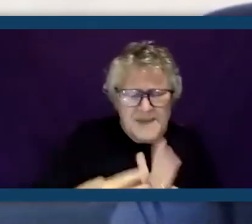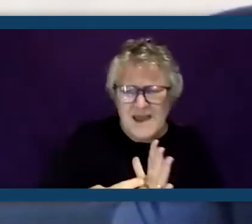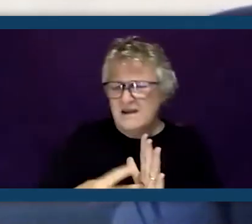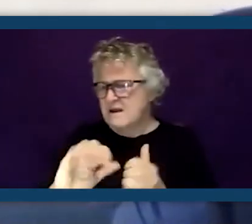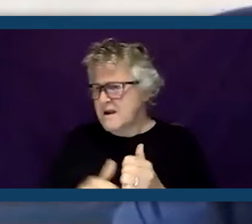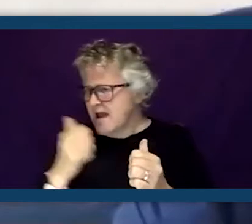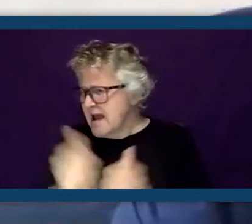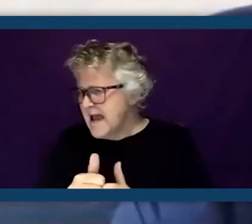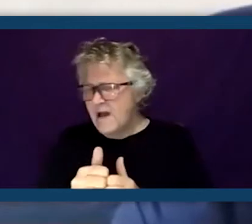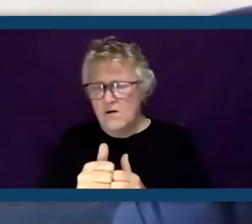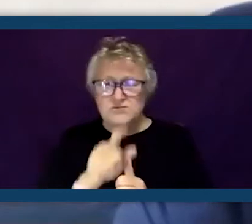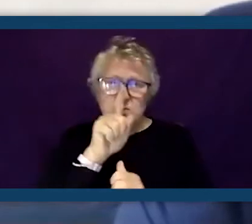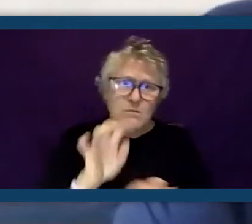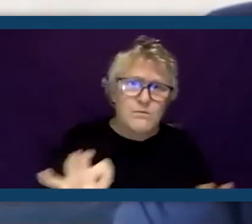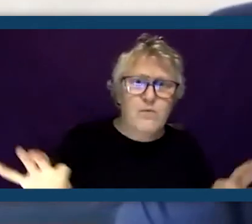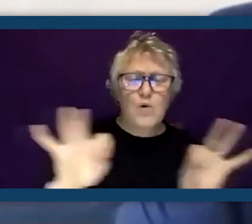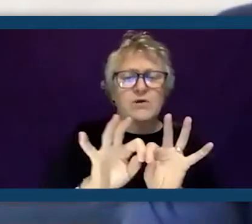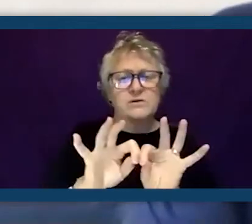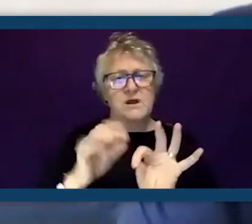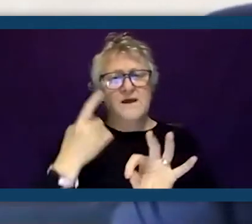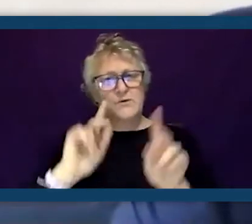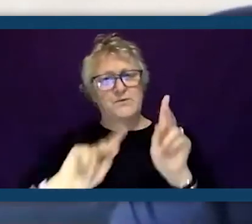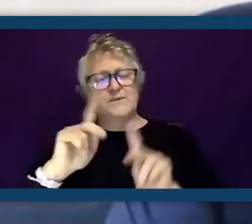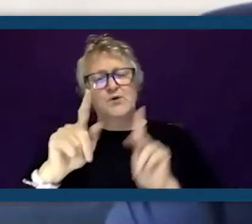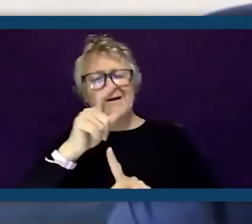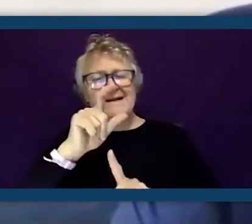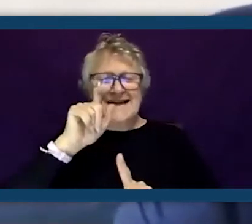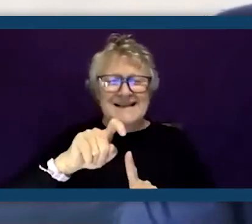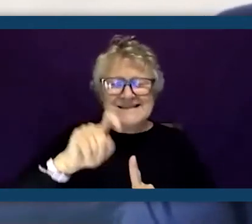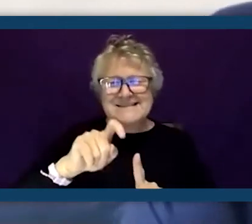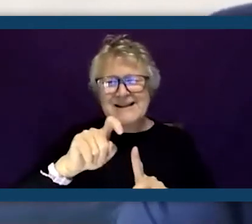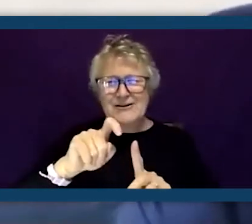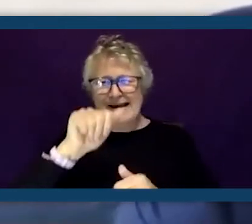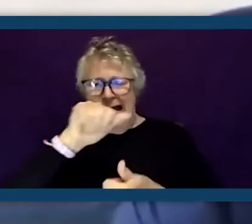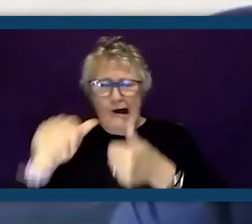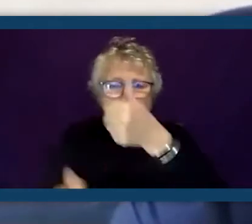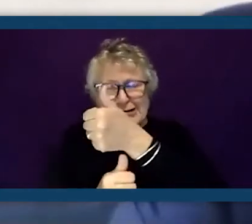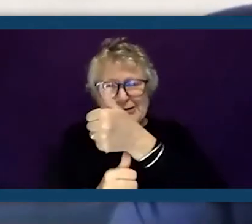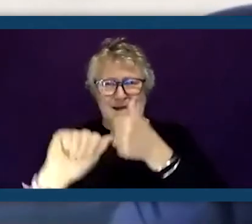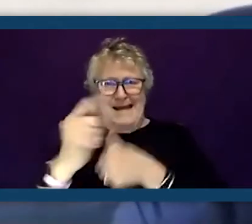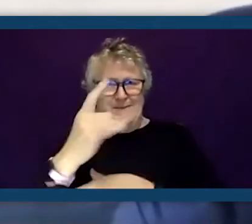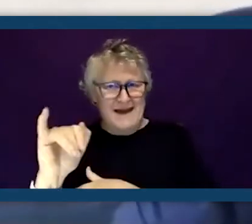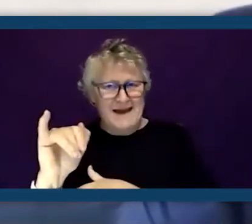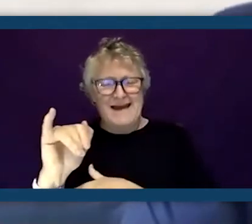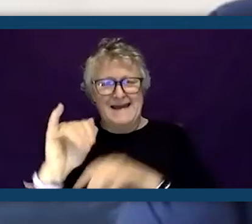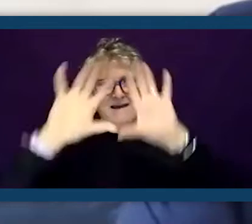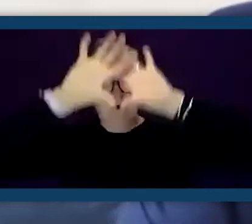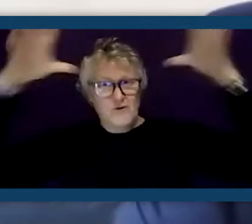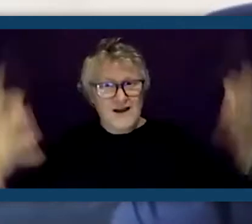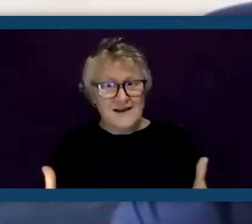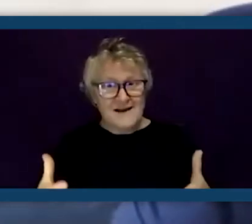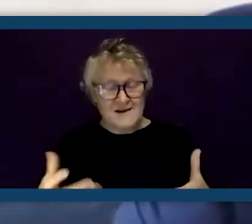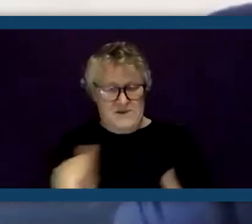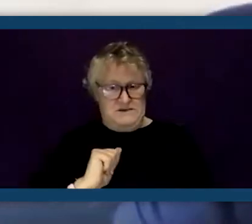normally considered under the API umbrella, like myself as an Afghan American, or, Deepa as a Indian American who